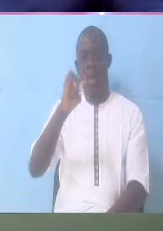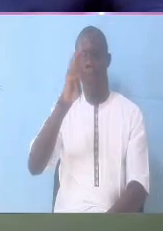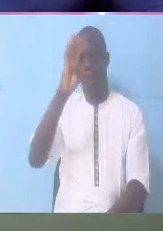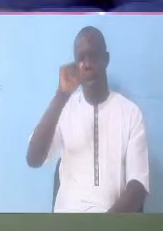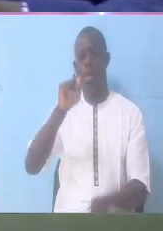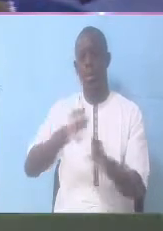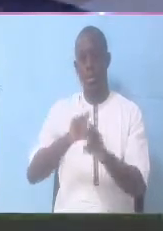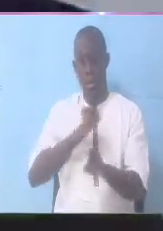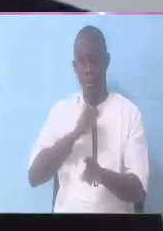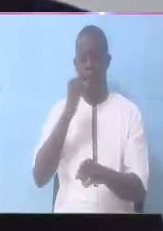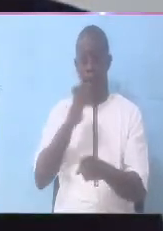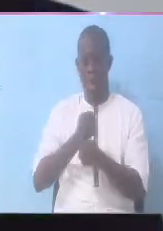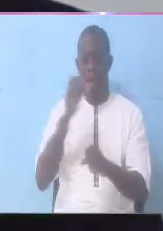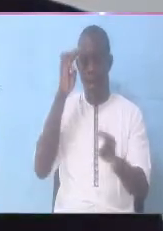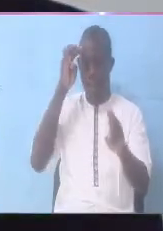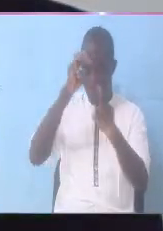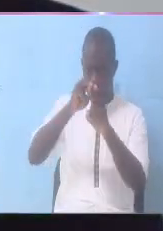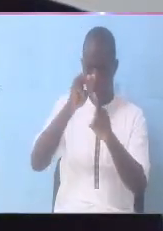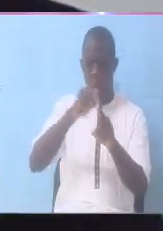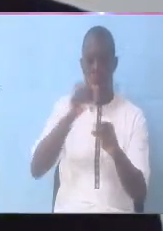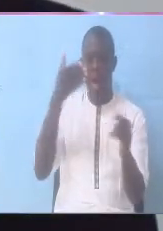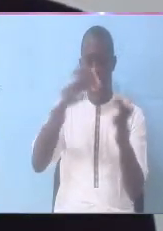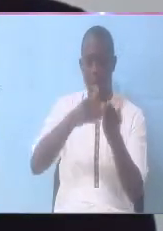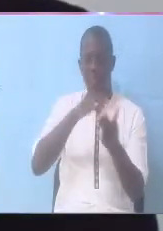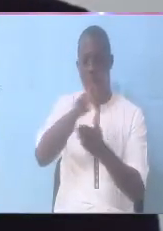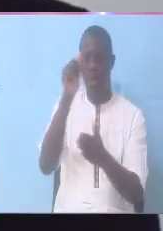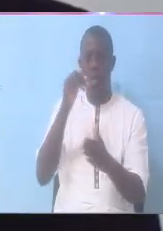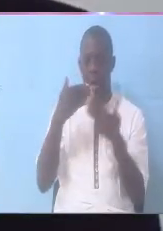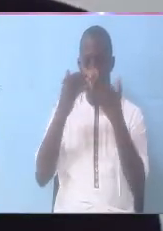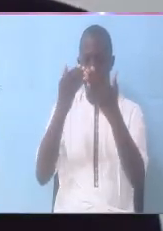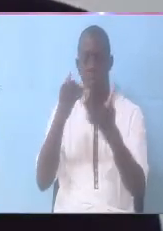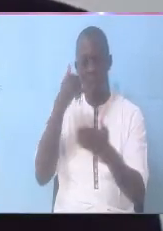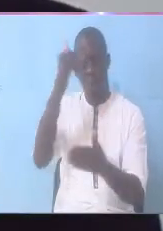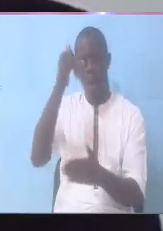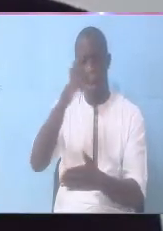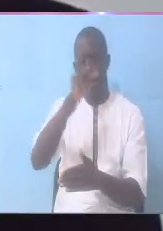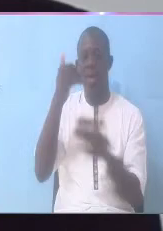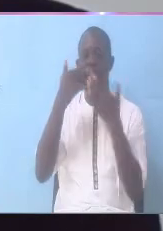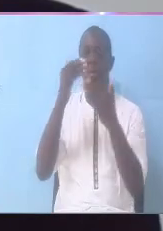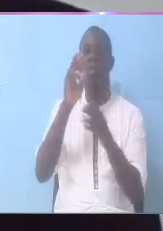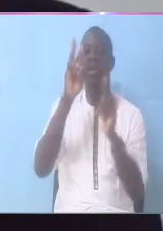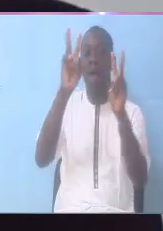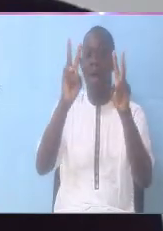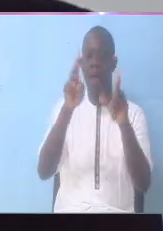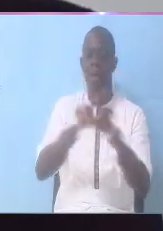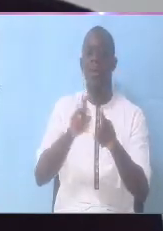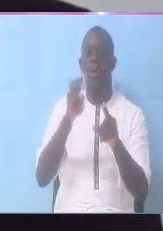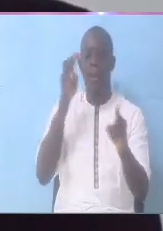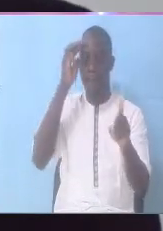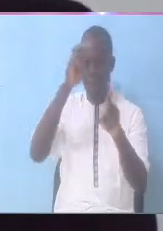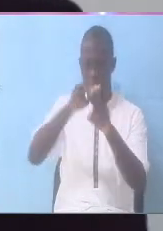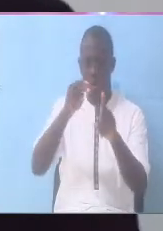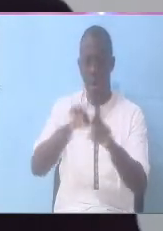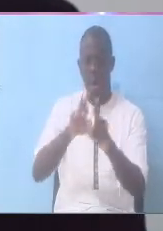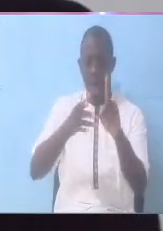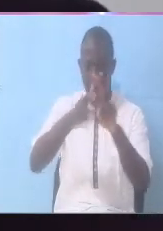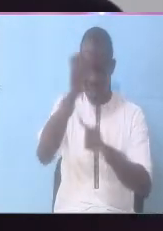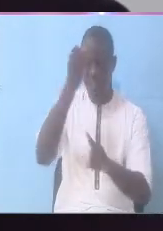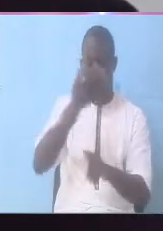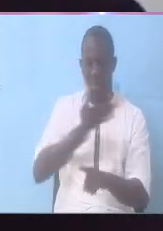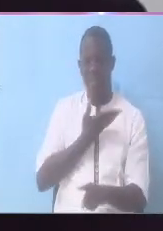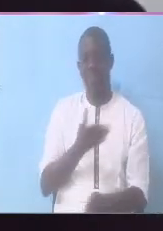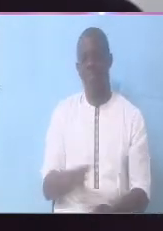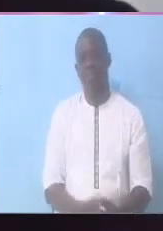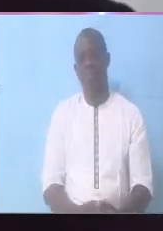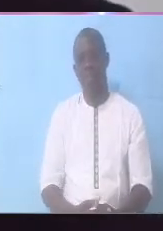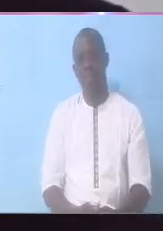carried out a mission and came and told you and called and to tell you that to tell Jame that mission was accomplished. And wato Tumbul Tamba tara